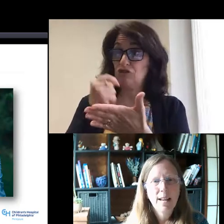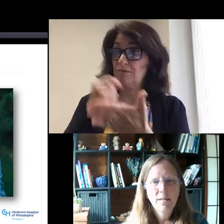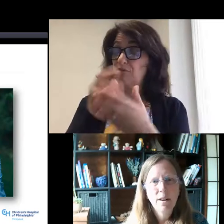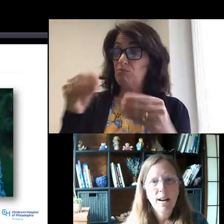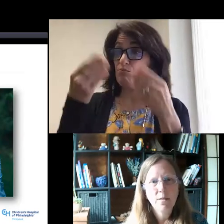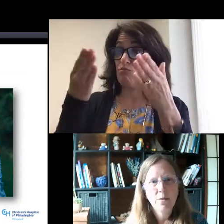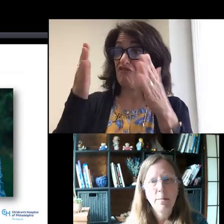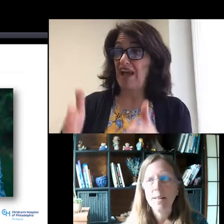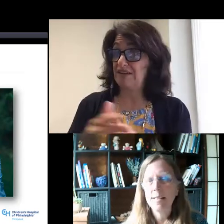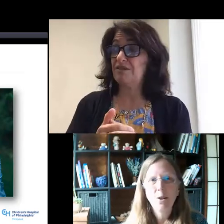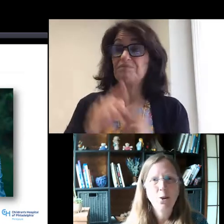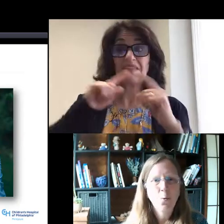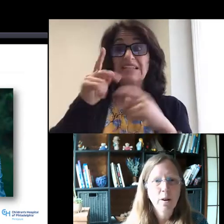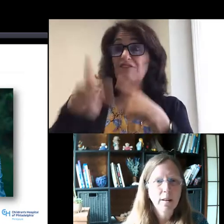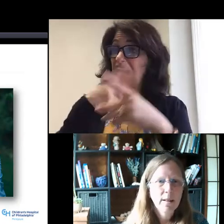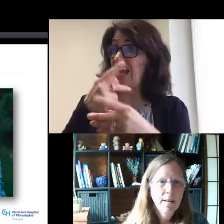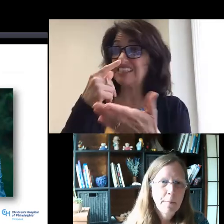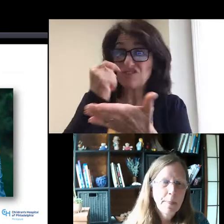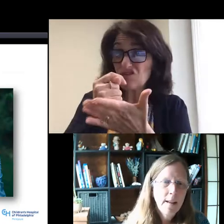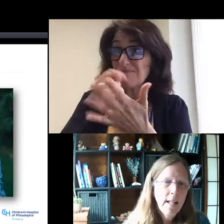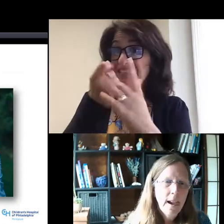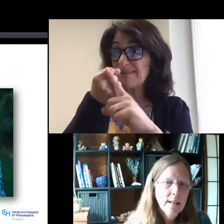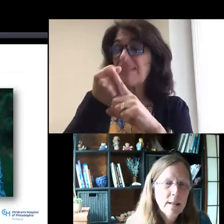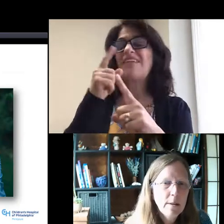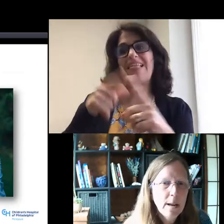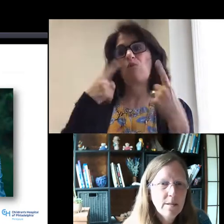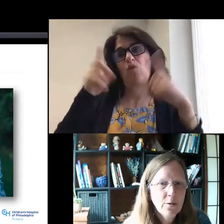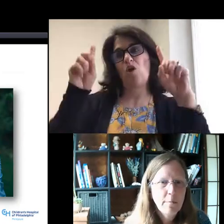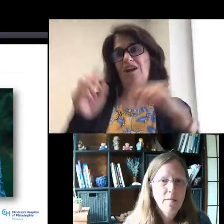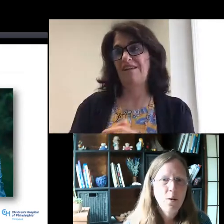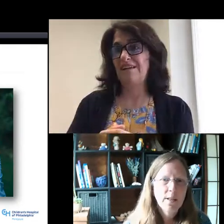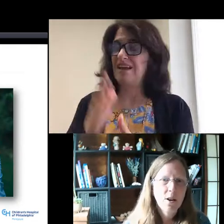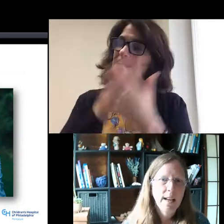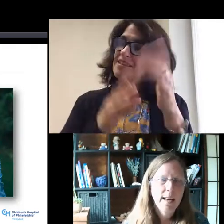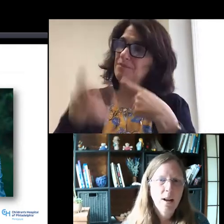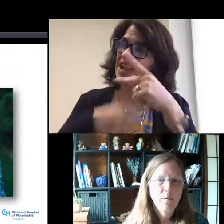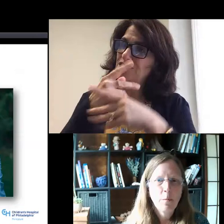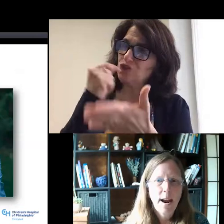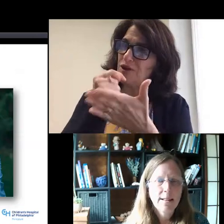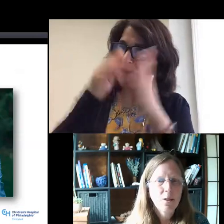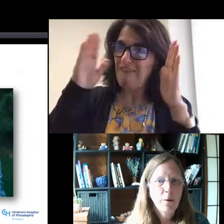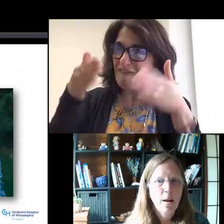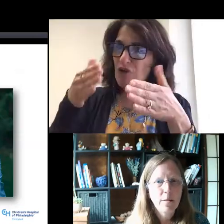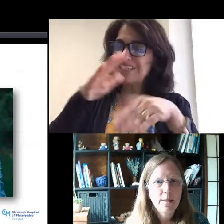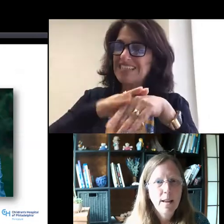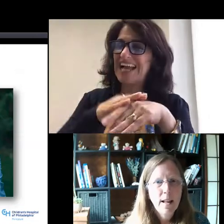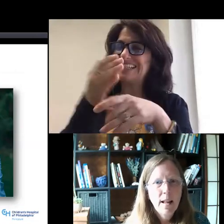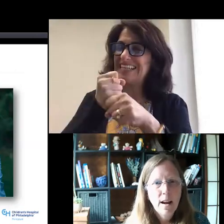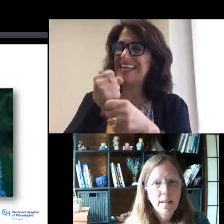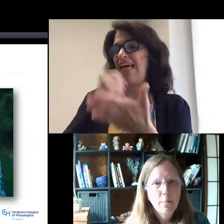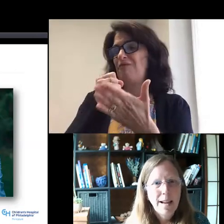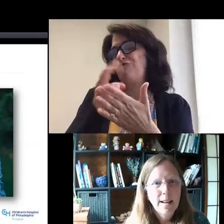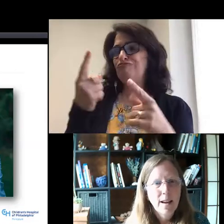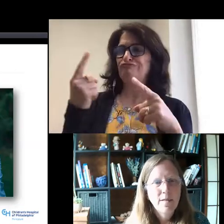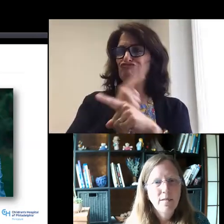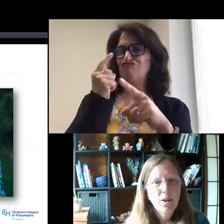providers and different kinds of treatments that do work. Some types of treatment focus on getting help for practical problems